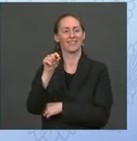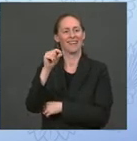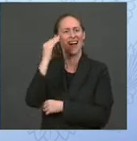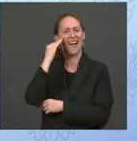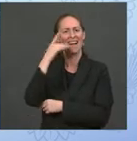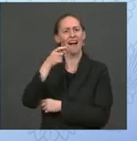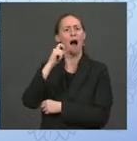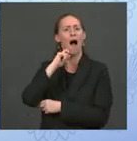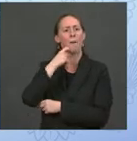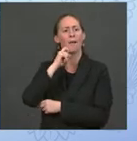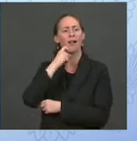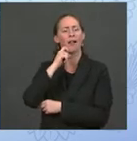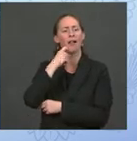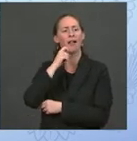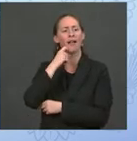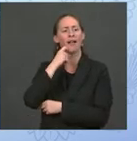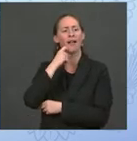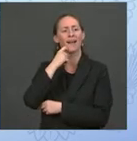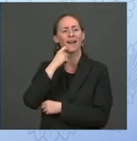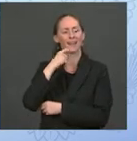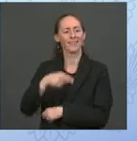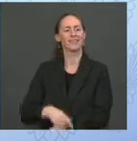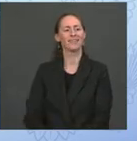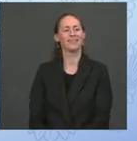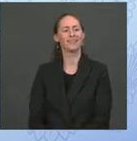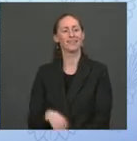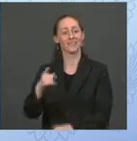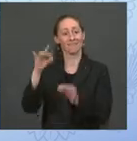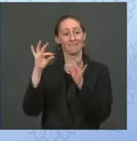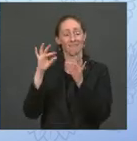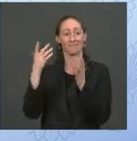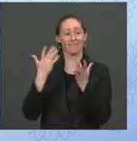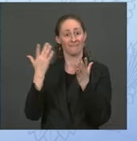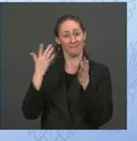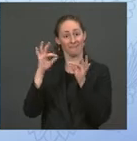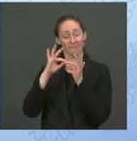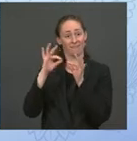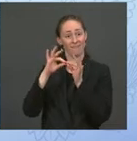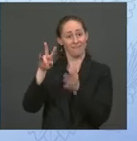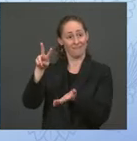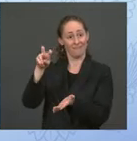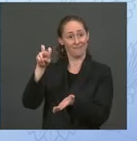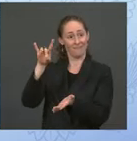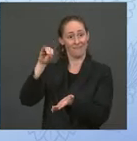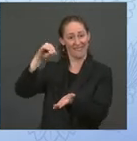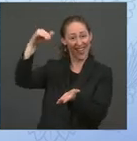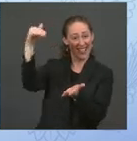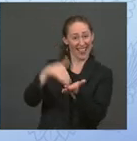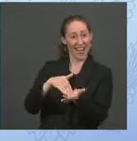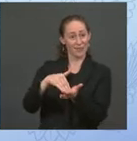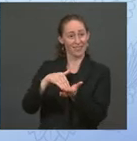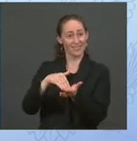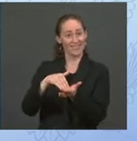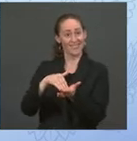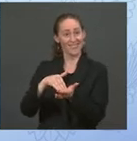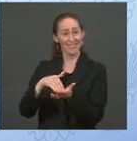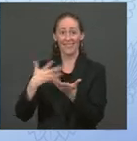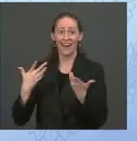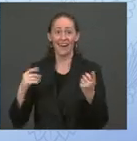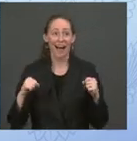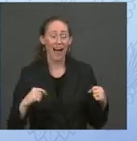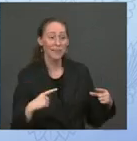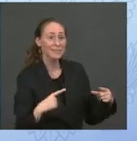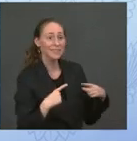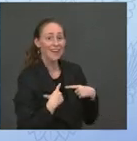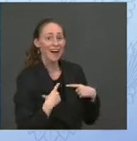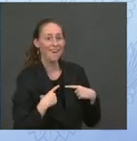worth $280,000. No, I can retire. I'm joking, but I want you to have this and